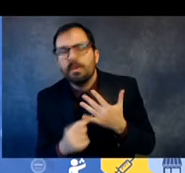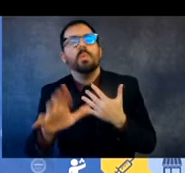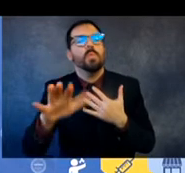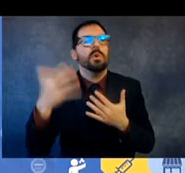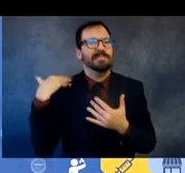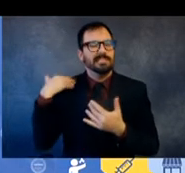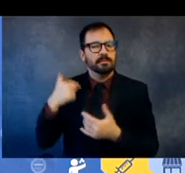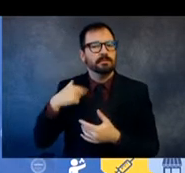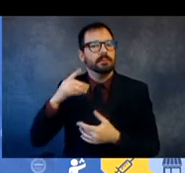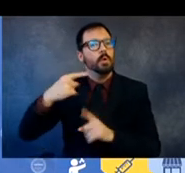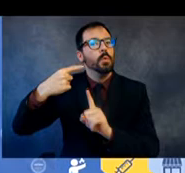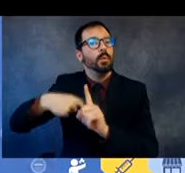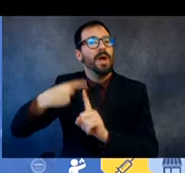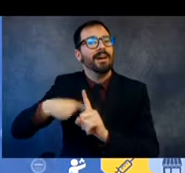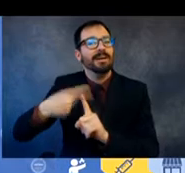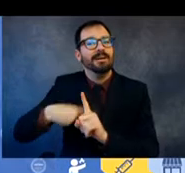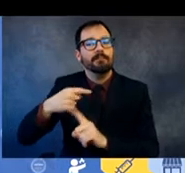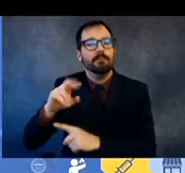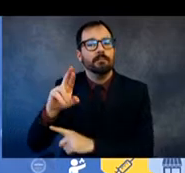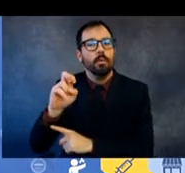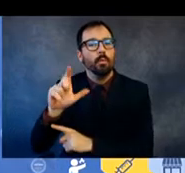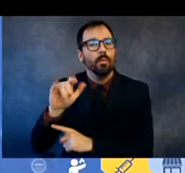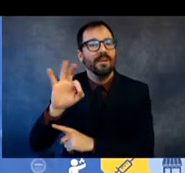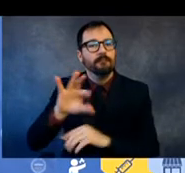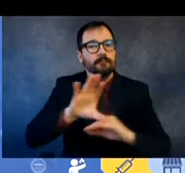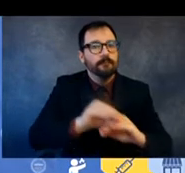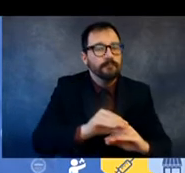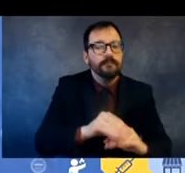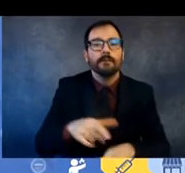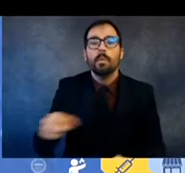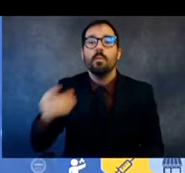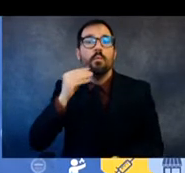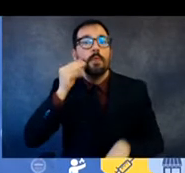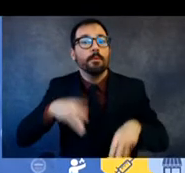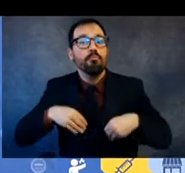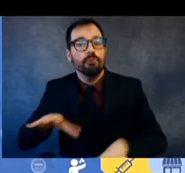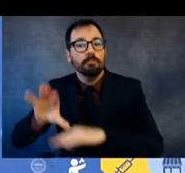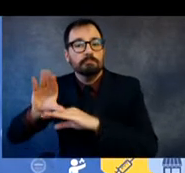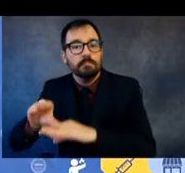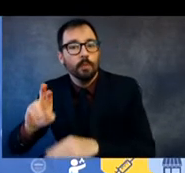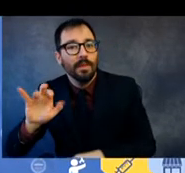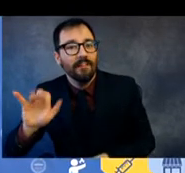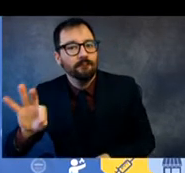relief. Significant amounts of money there.